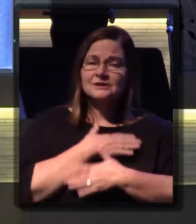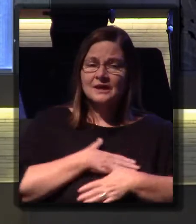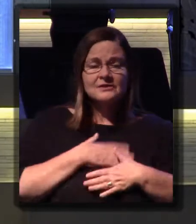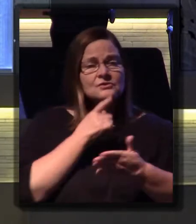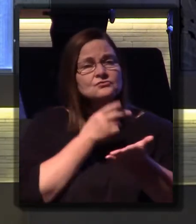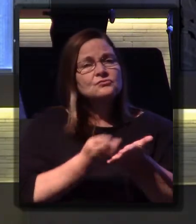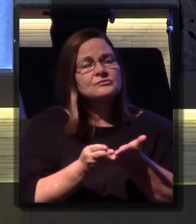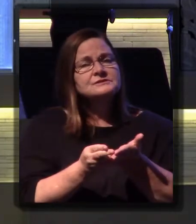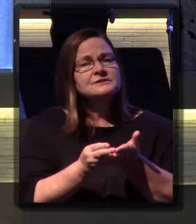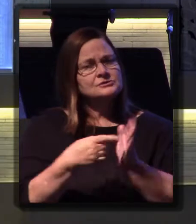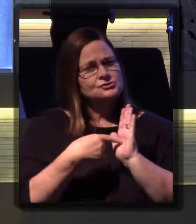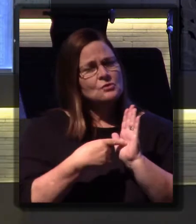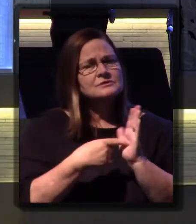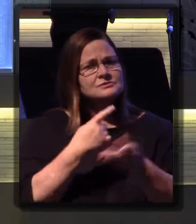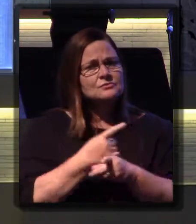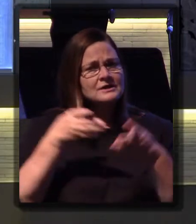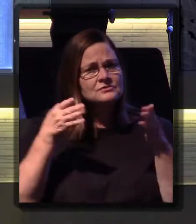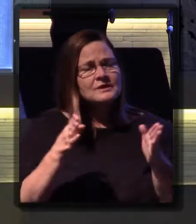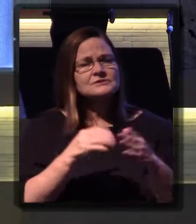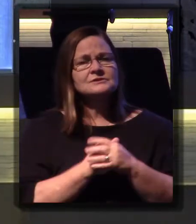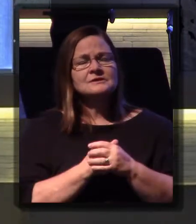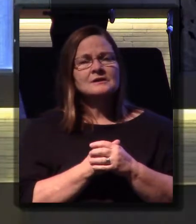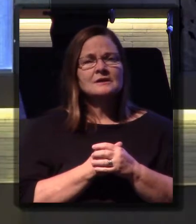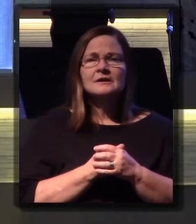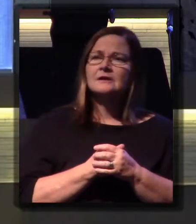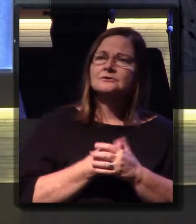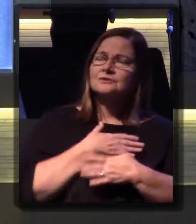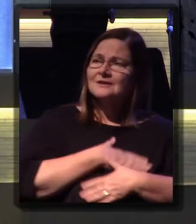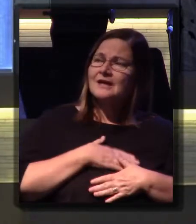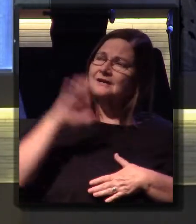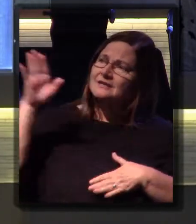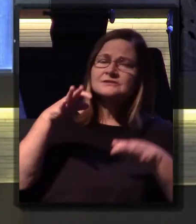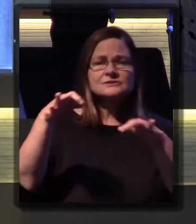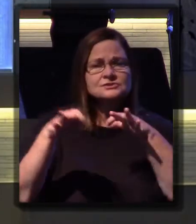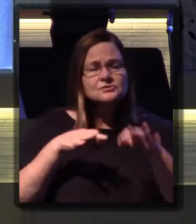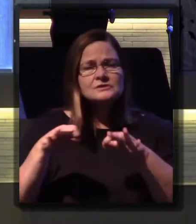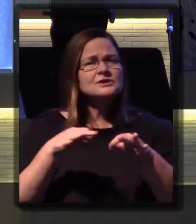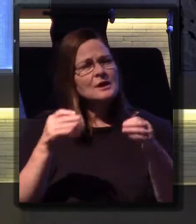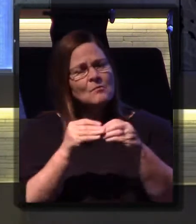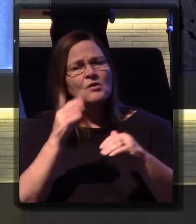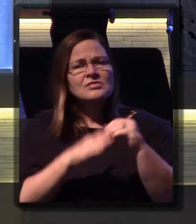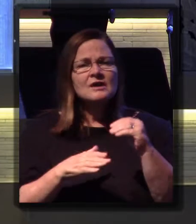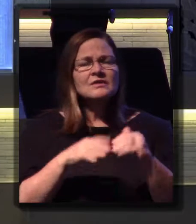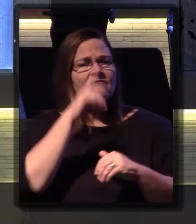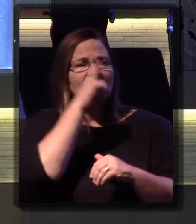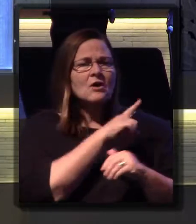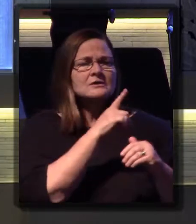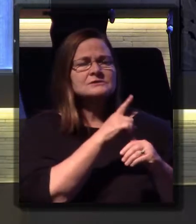To delight in its truths that point us in the right direction. To desire him and his instruction more